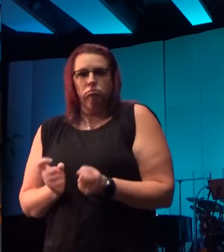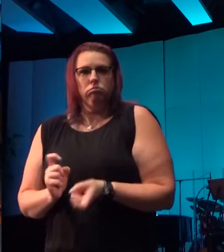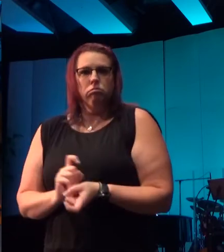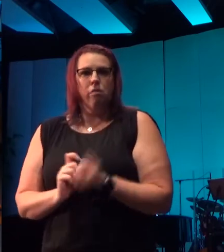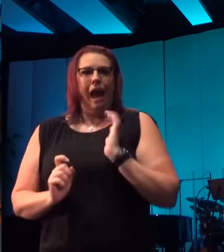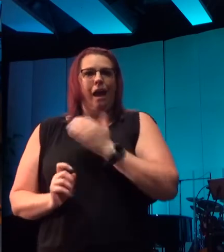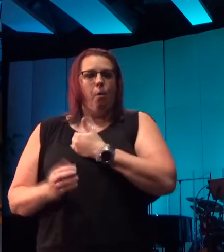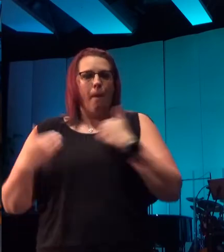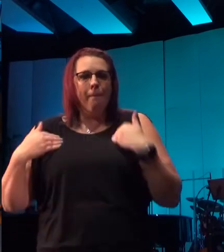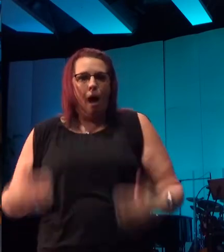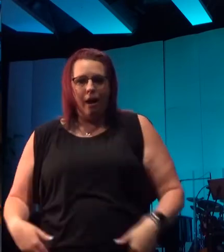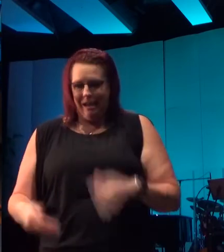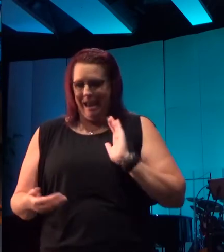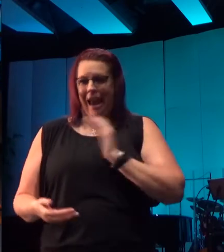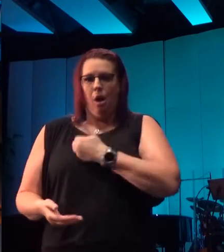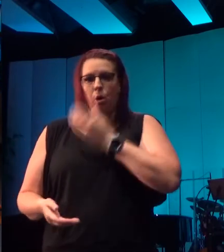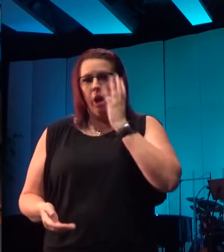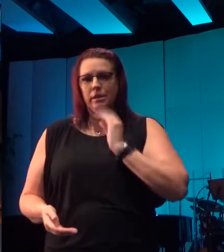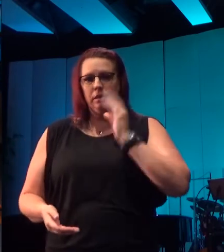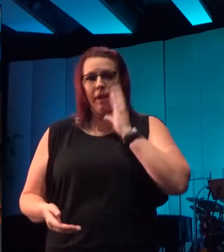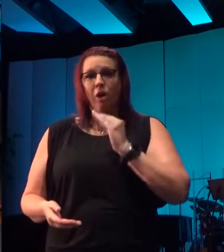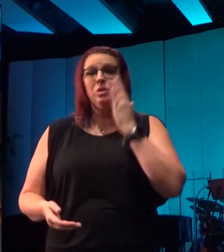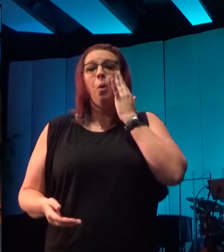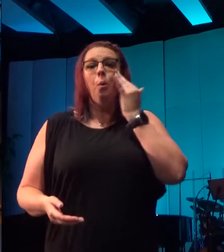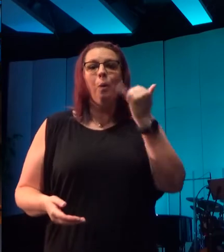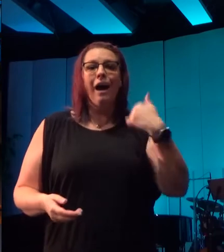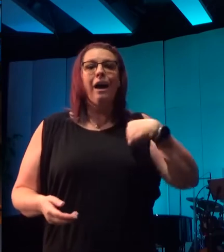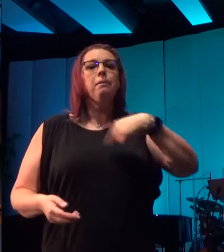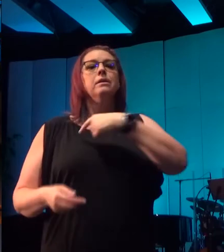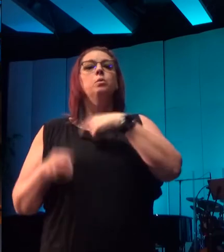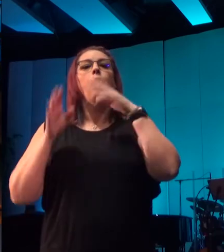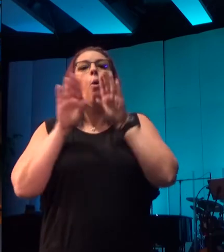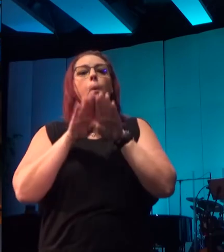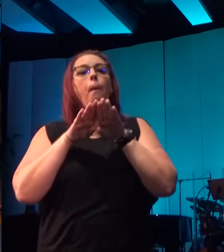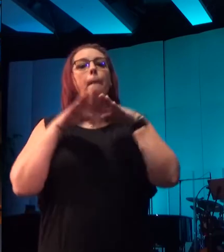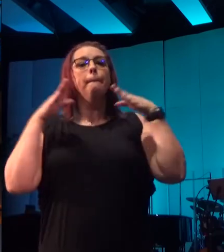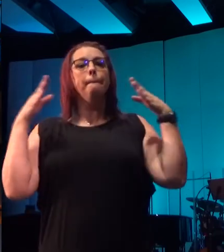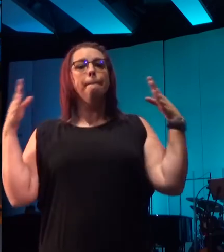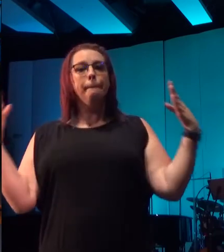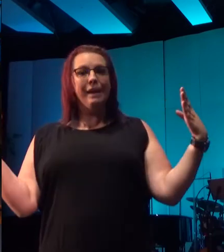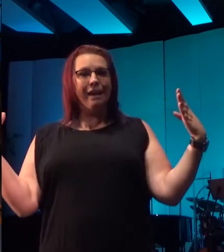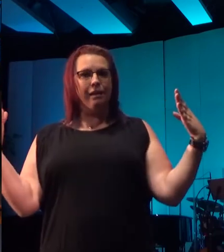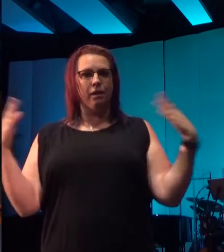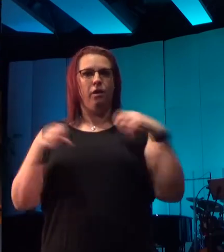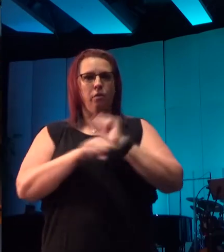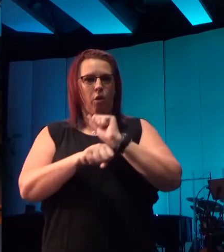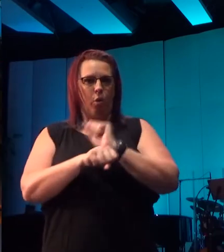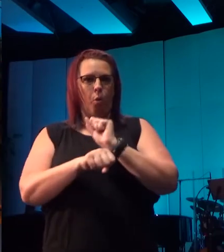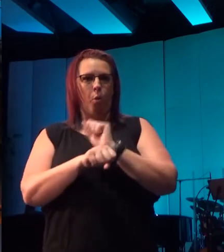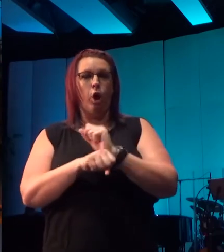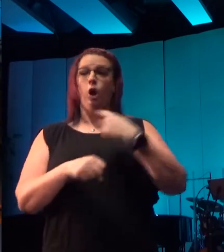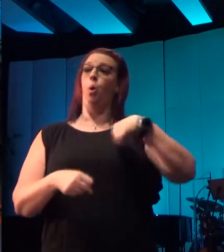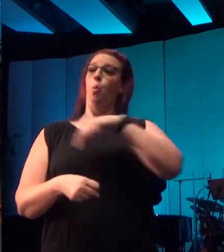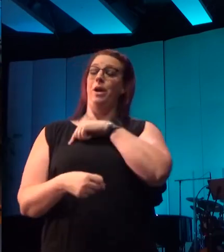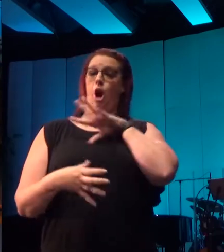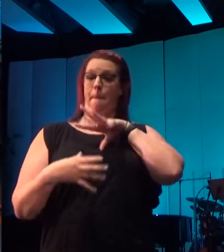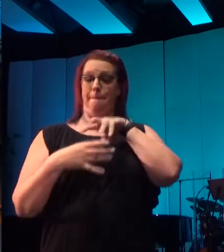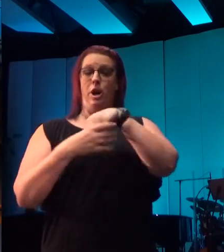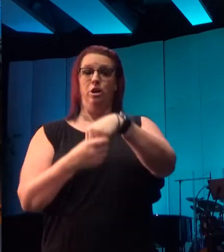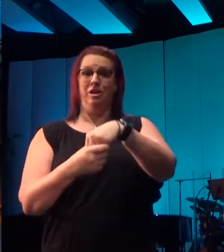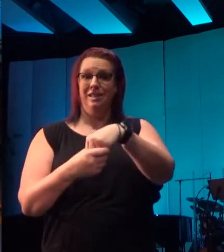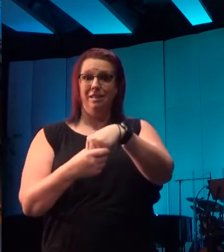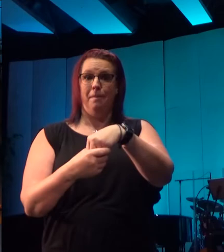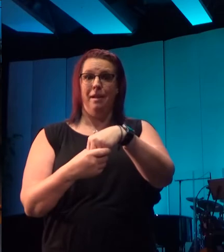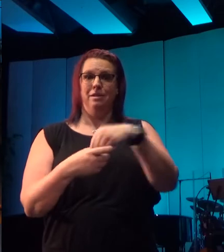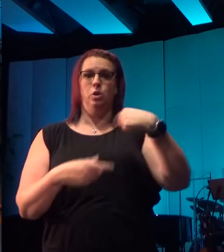we're really in that open, surrendered space to allow this work to happen through us. And we're participants, and yet we're also learning